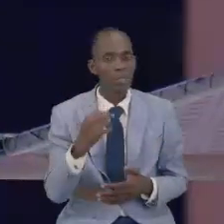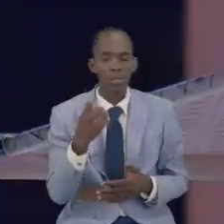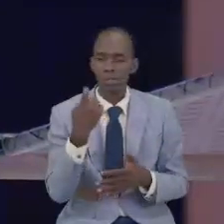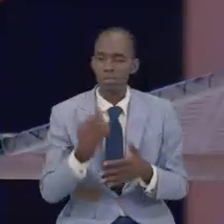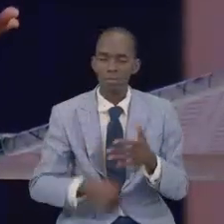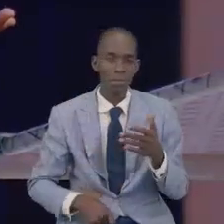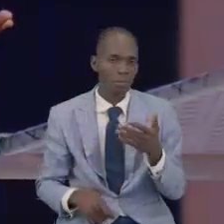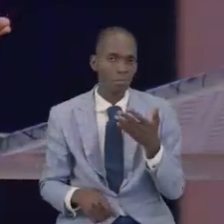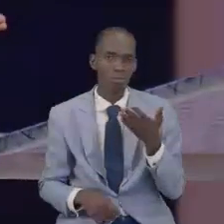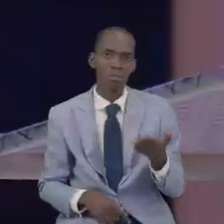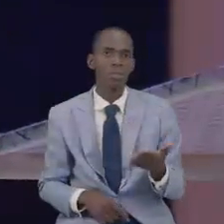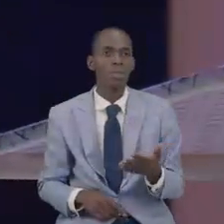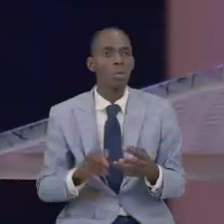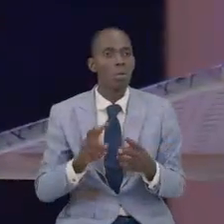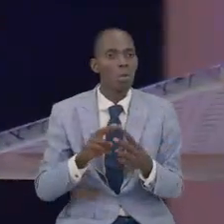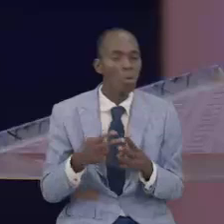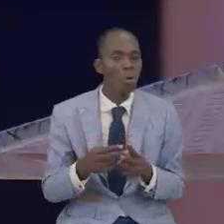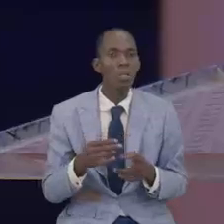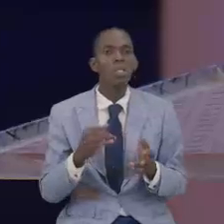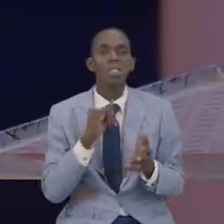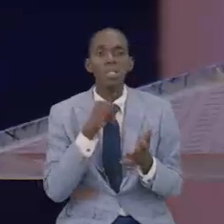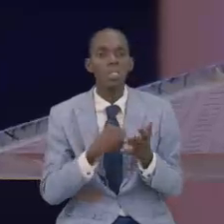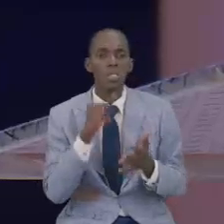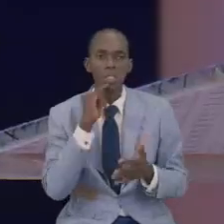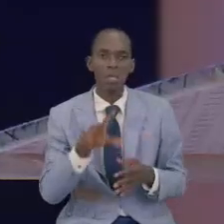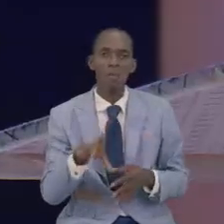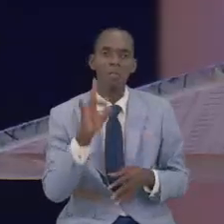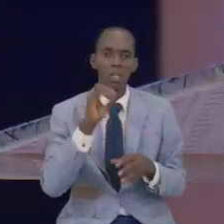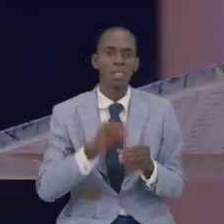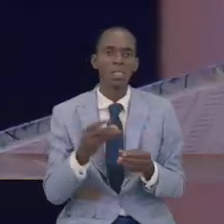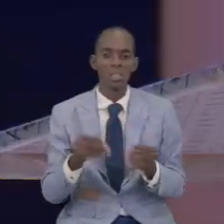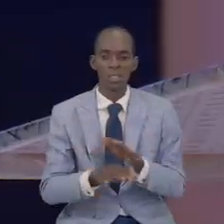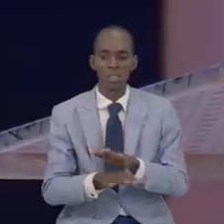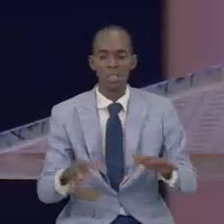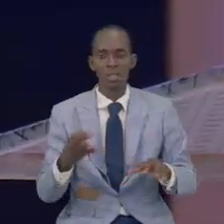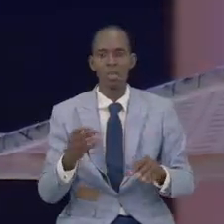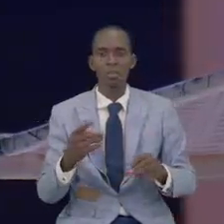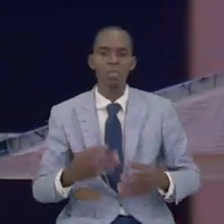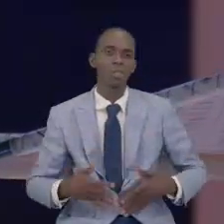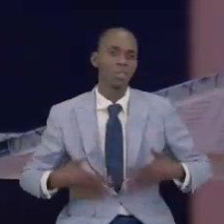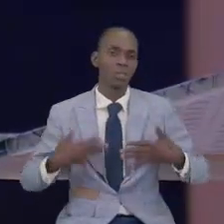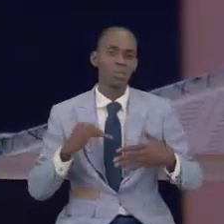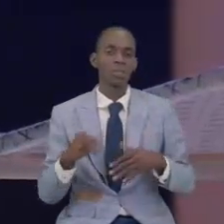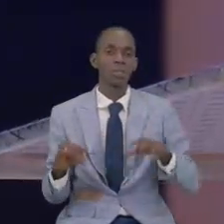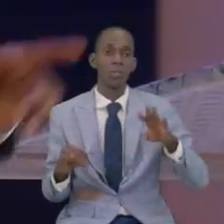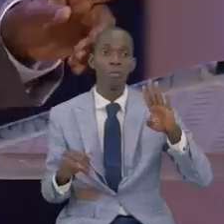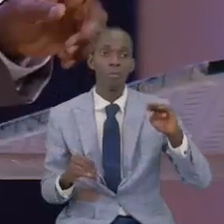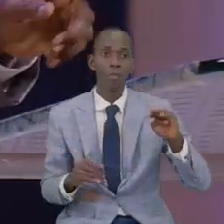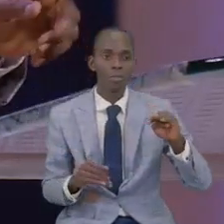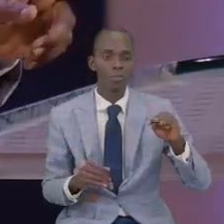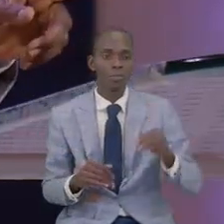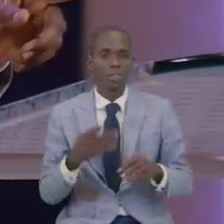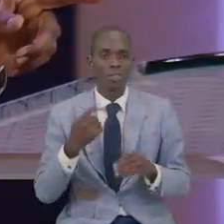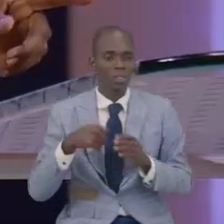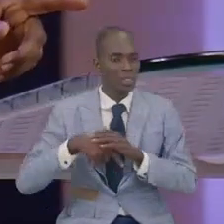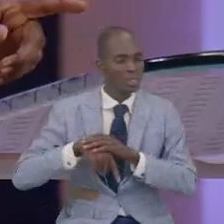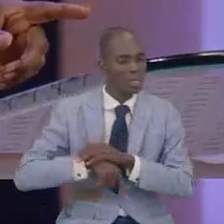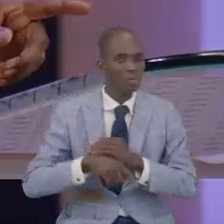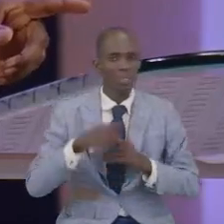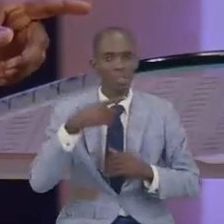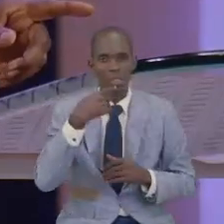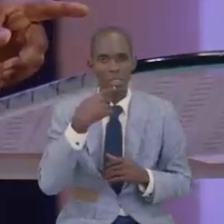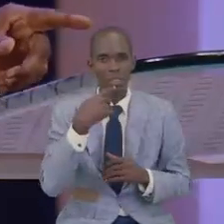thereof, neither is it found in the land of the living. Verse 14, it says, the